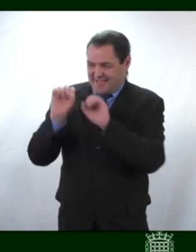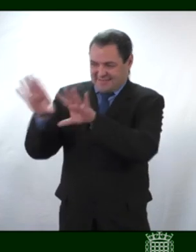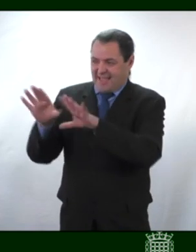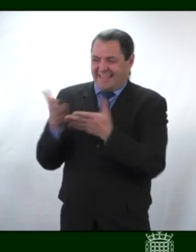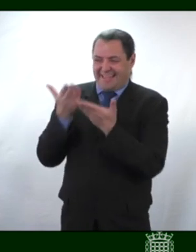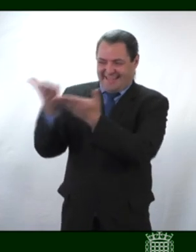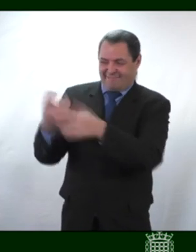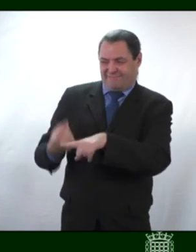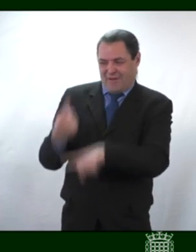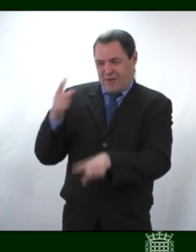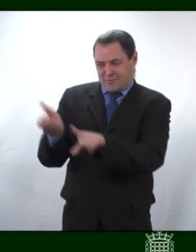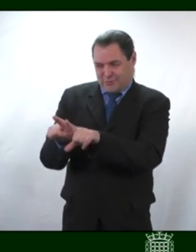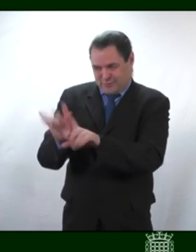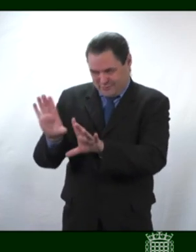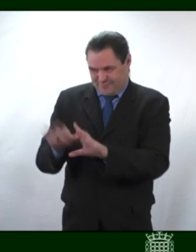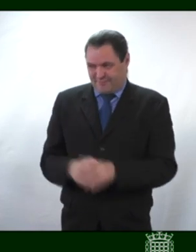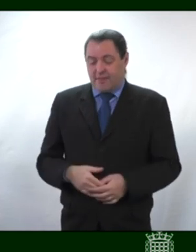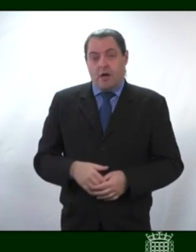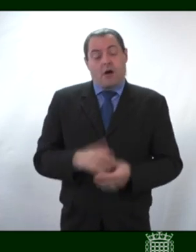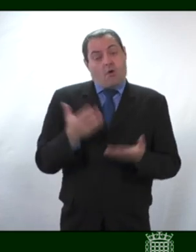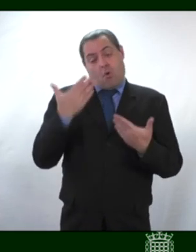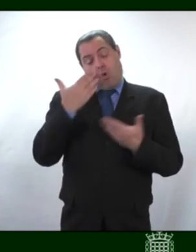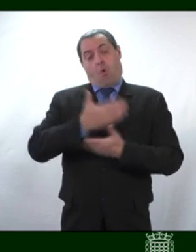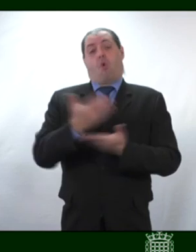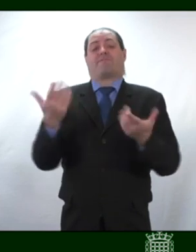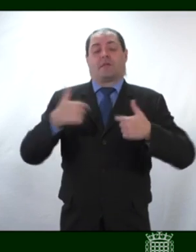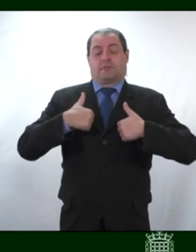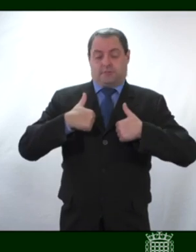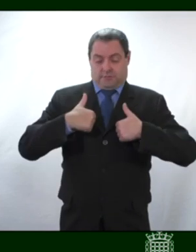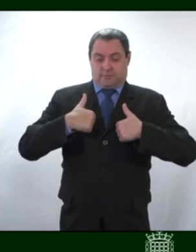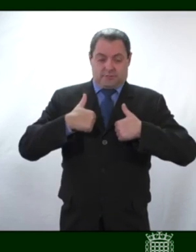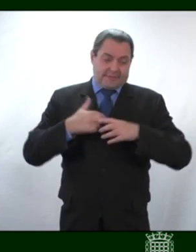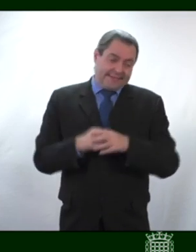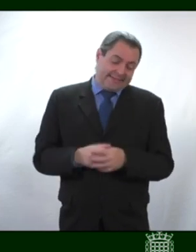Durham. We clearly, when it comes to